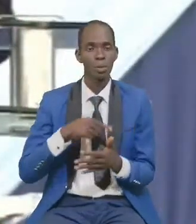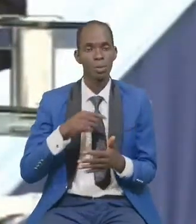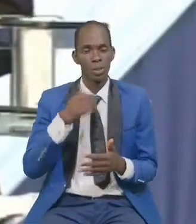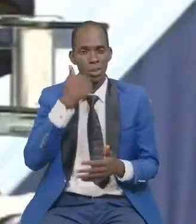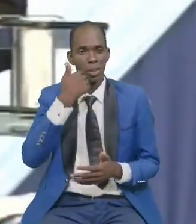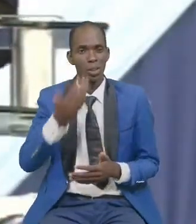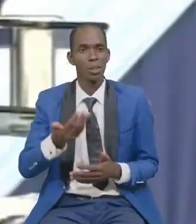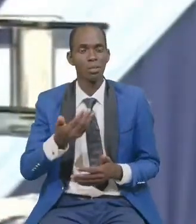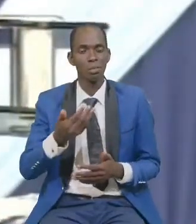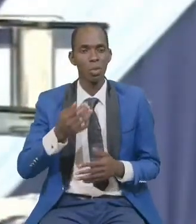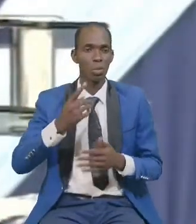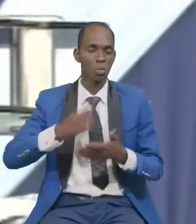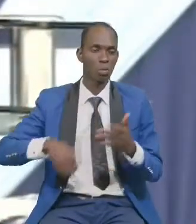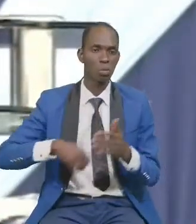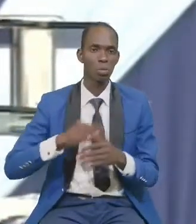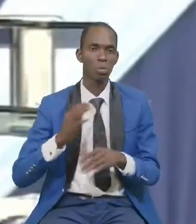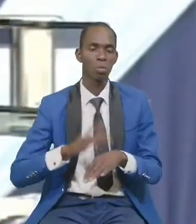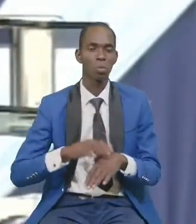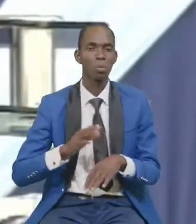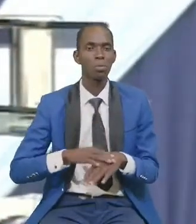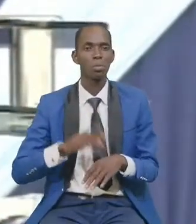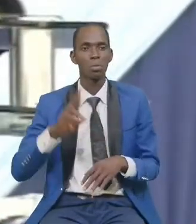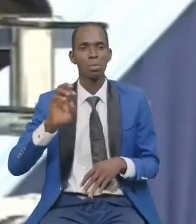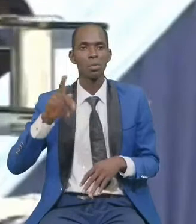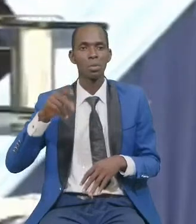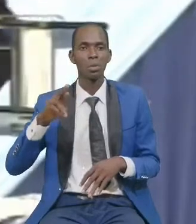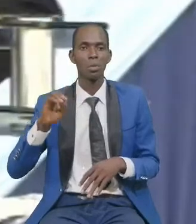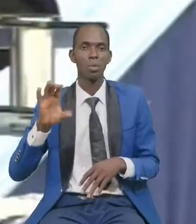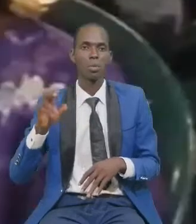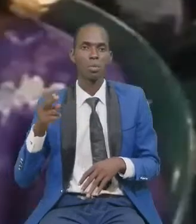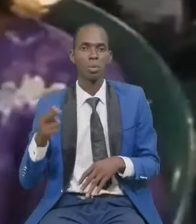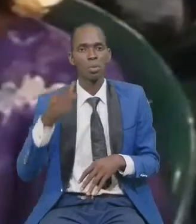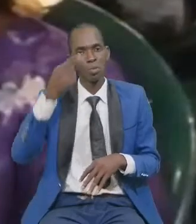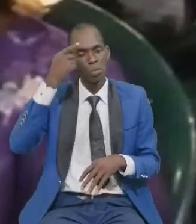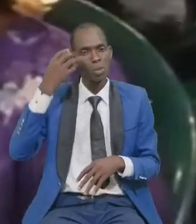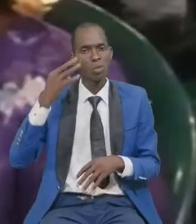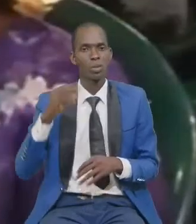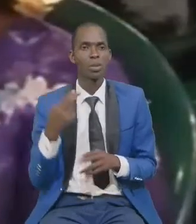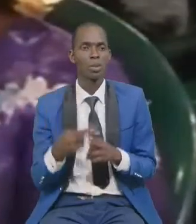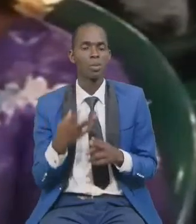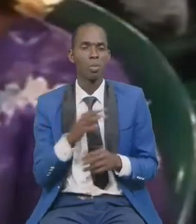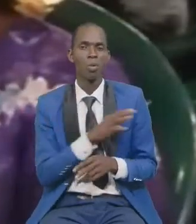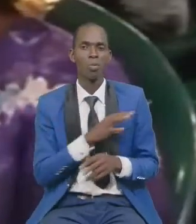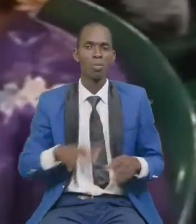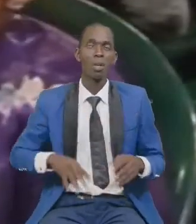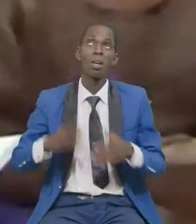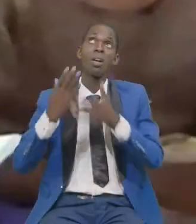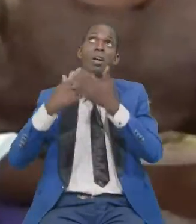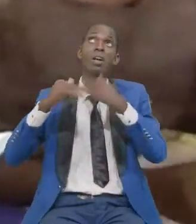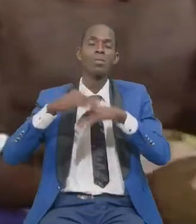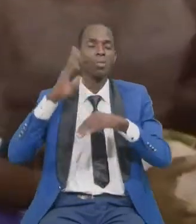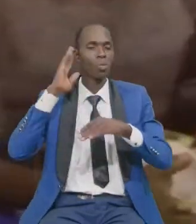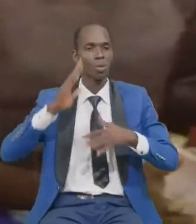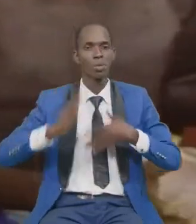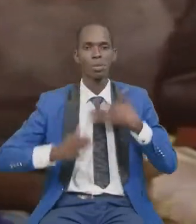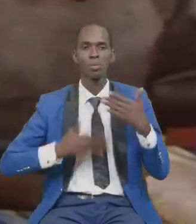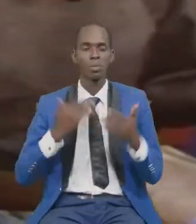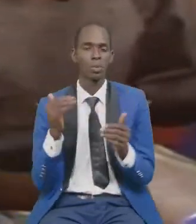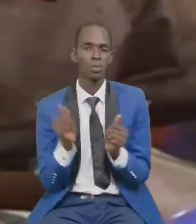Christ, happy are ye. Heaven will rejoice with you. The Lord will rejoice with